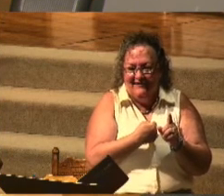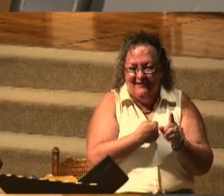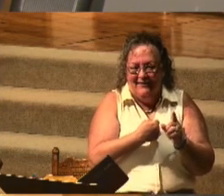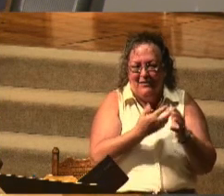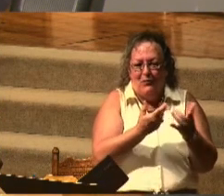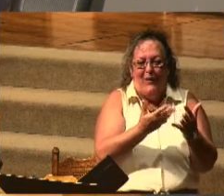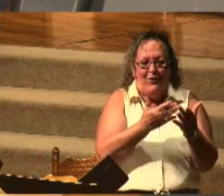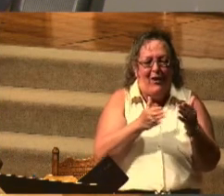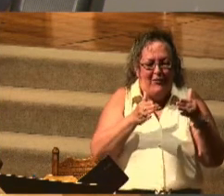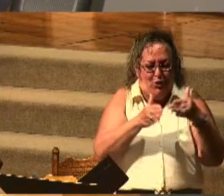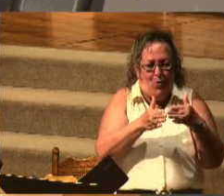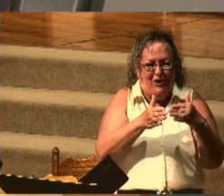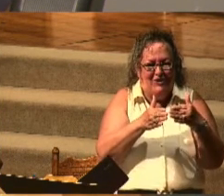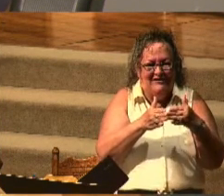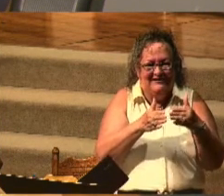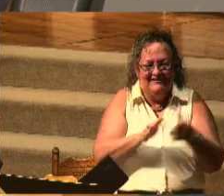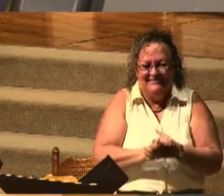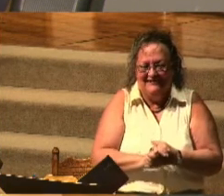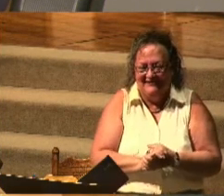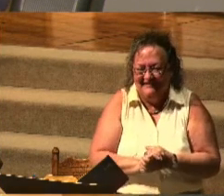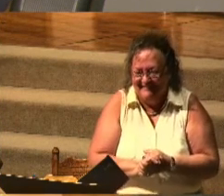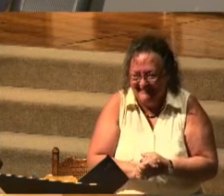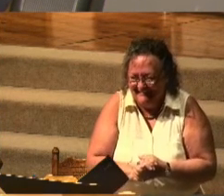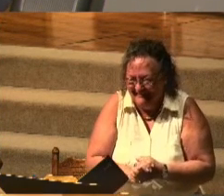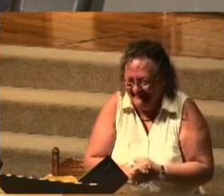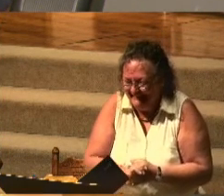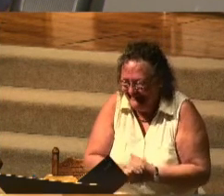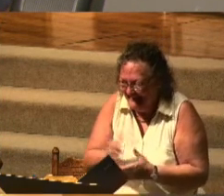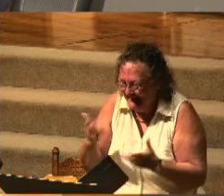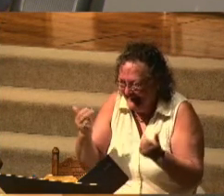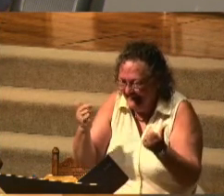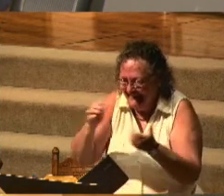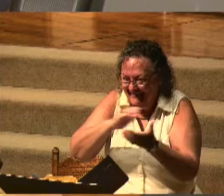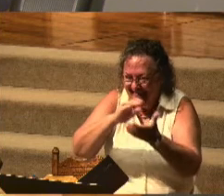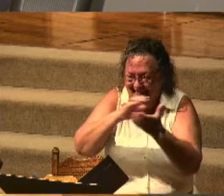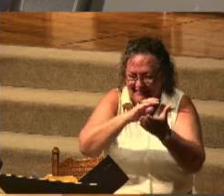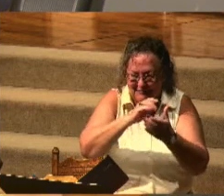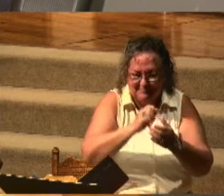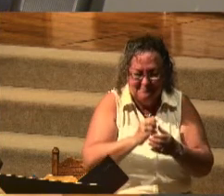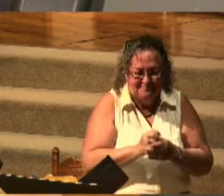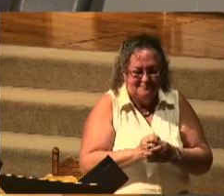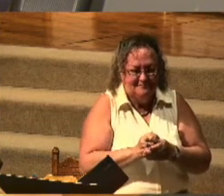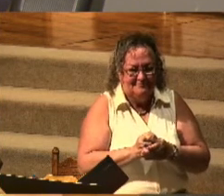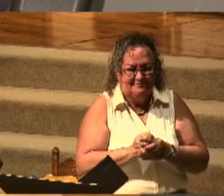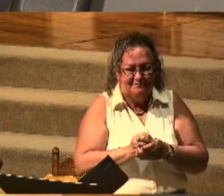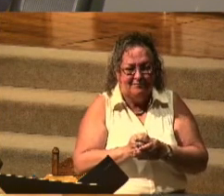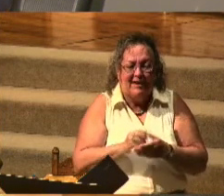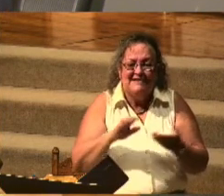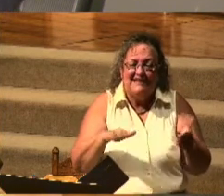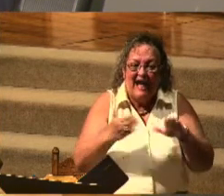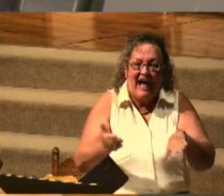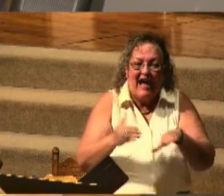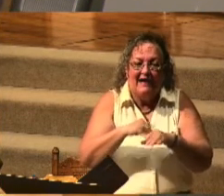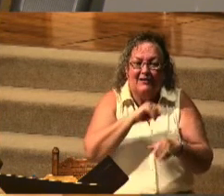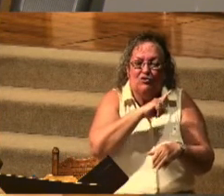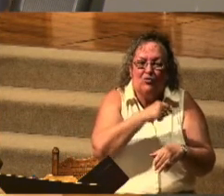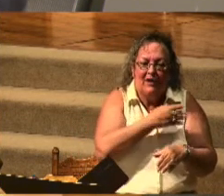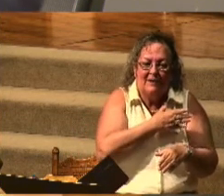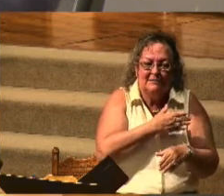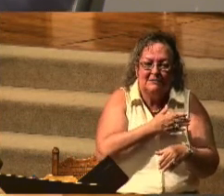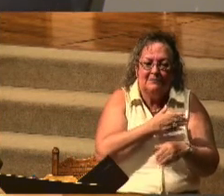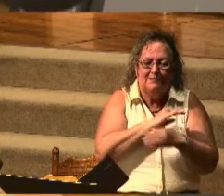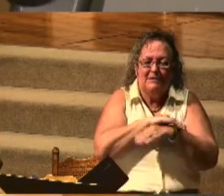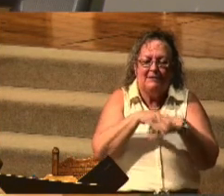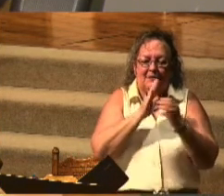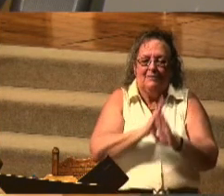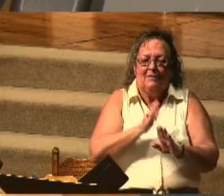is. That shows you where I really come from. But Dying Grace, her mama laid there.